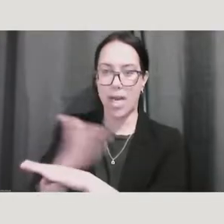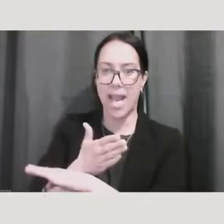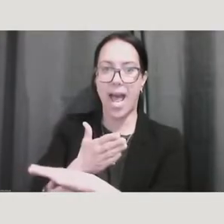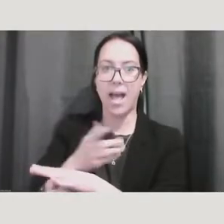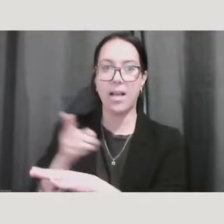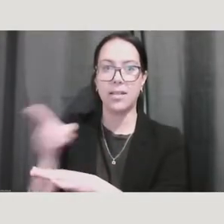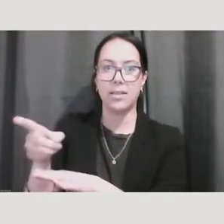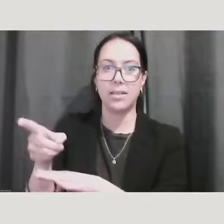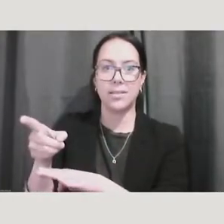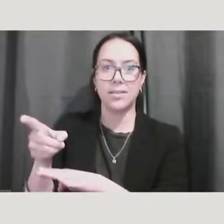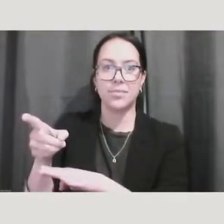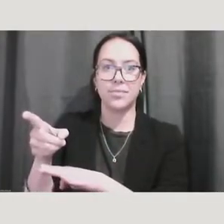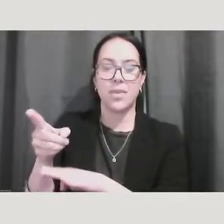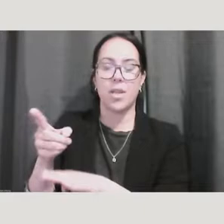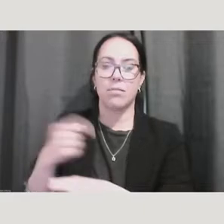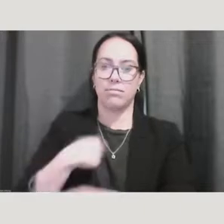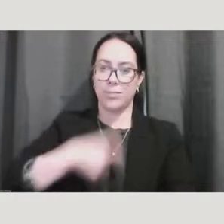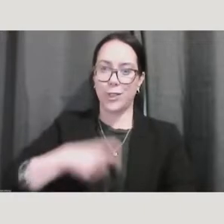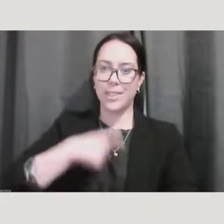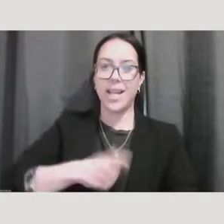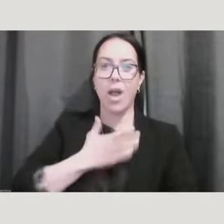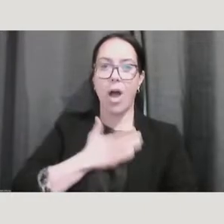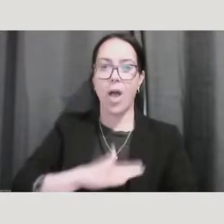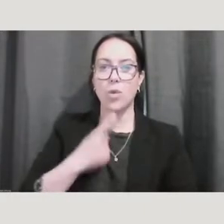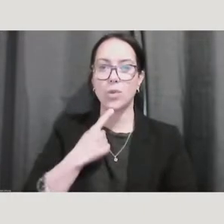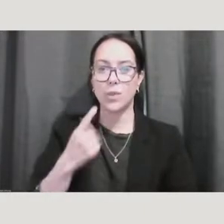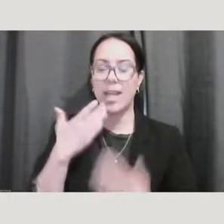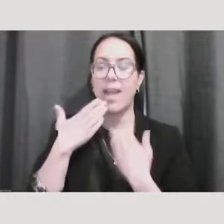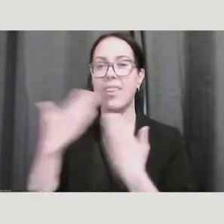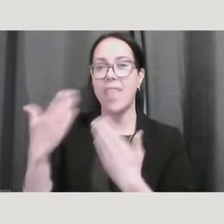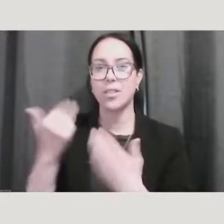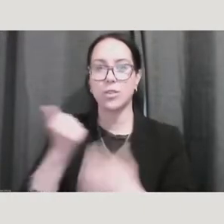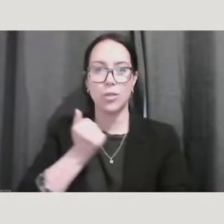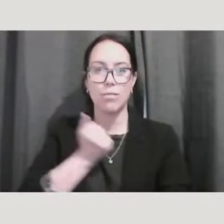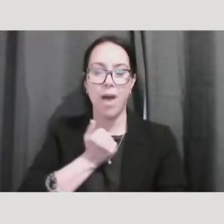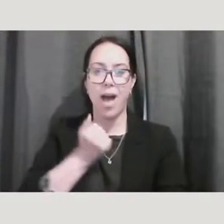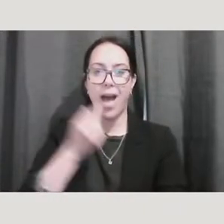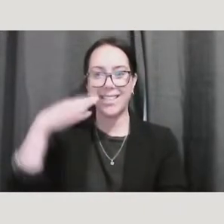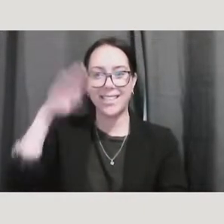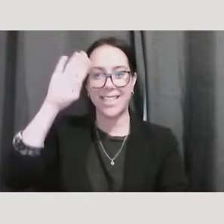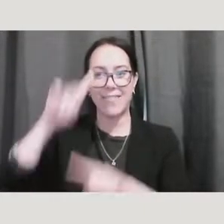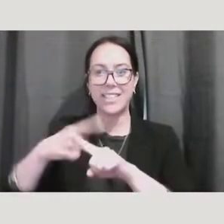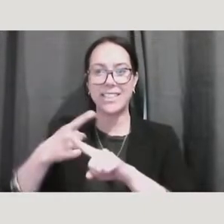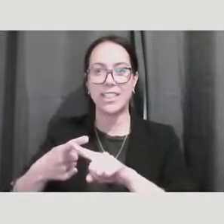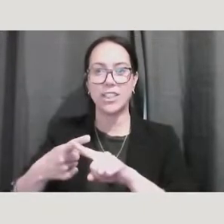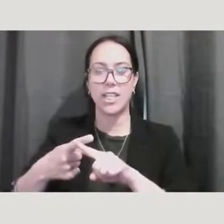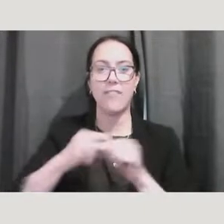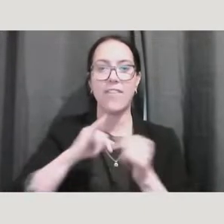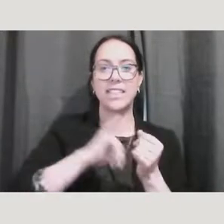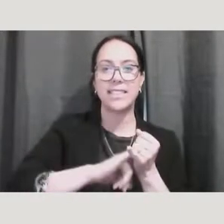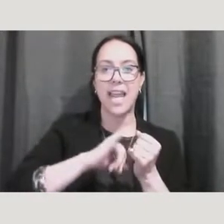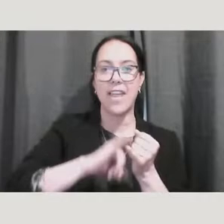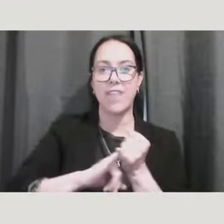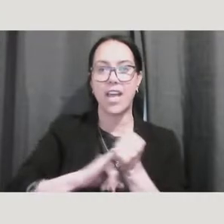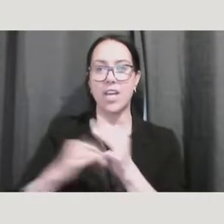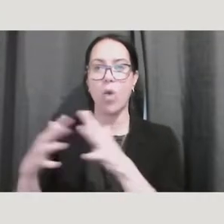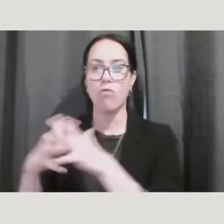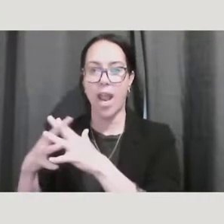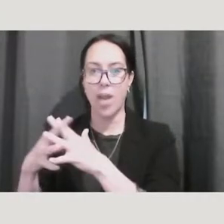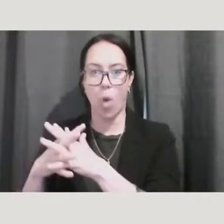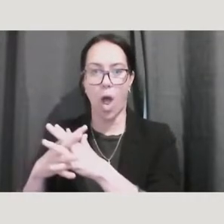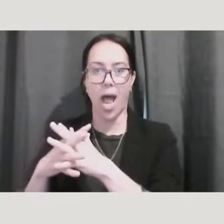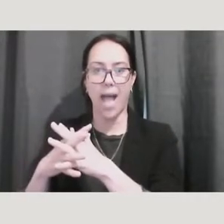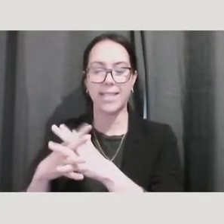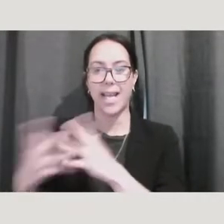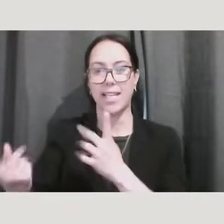space um I personally also want to thank my chief chief executive Stephen Wainwright he's been right there beside me